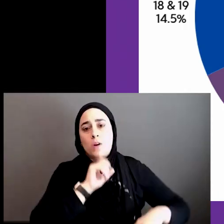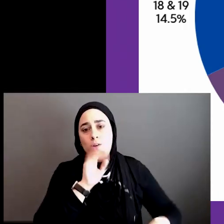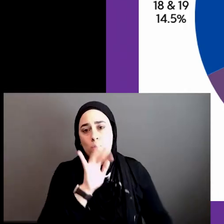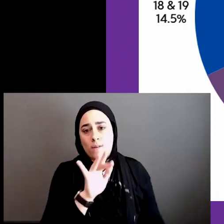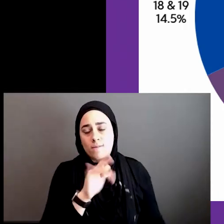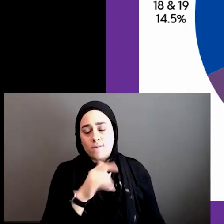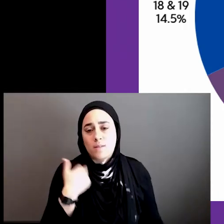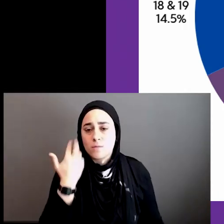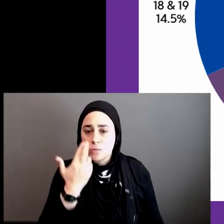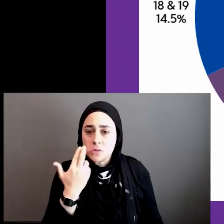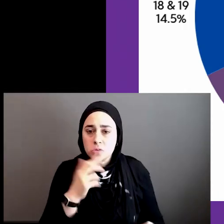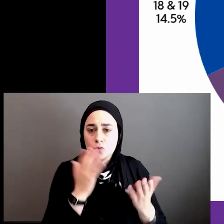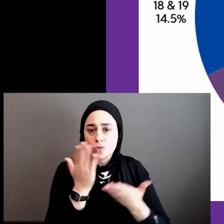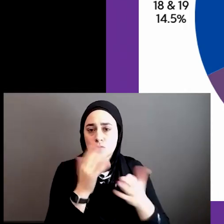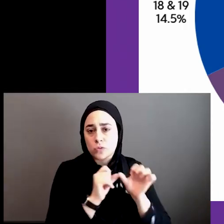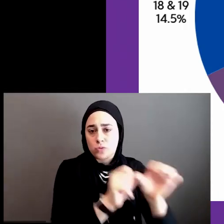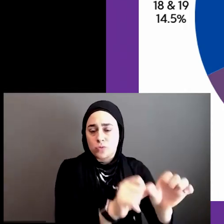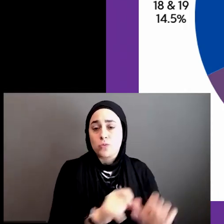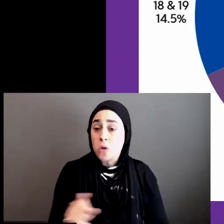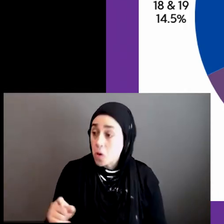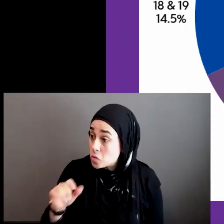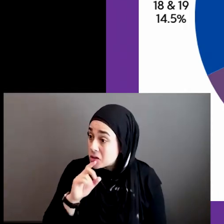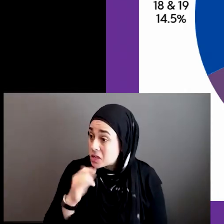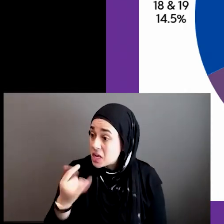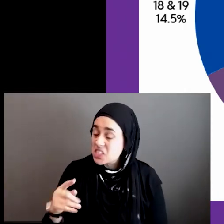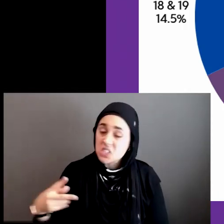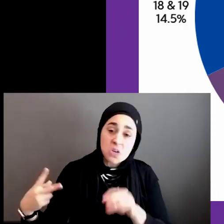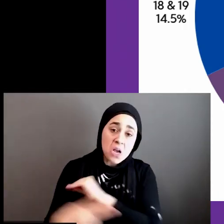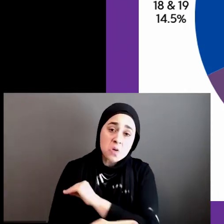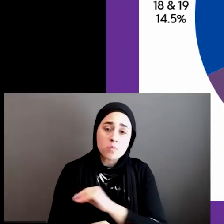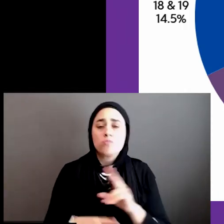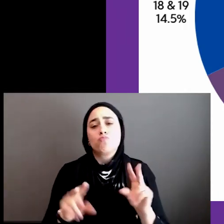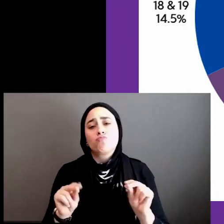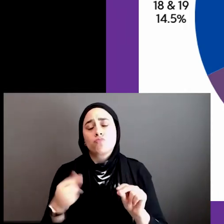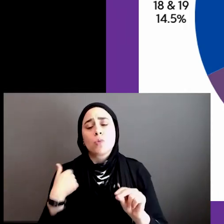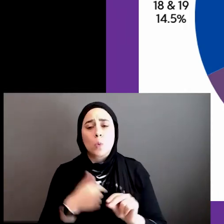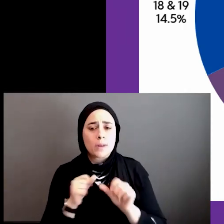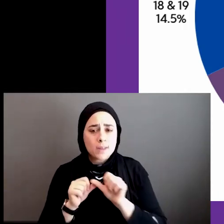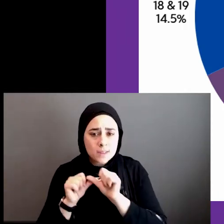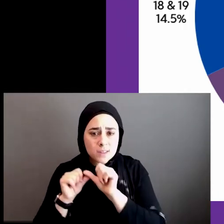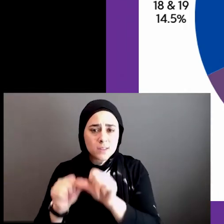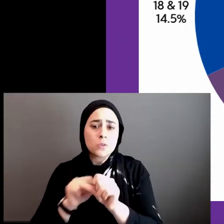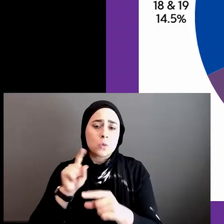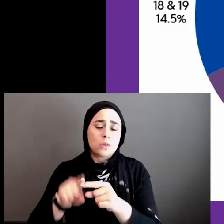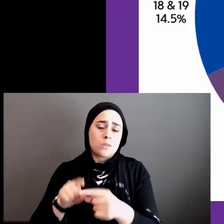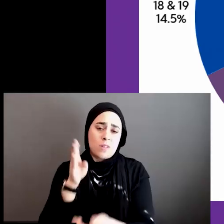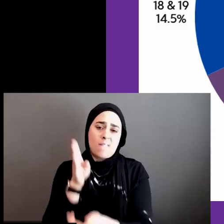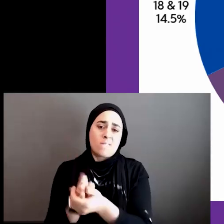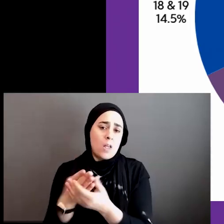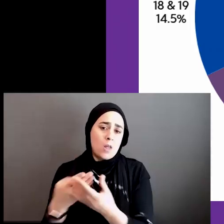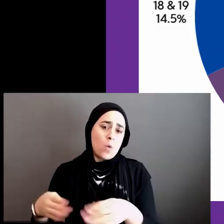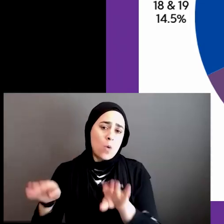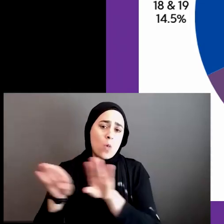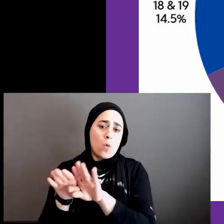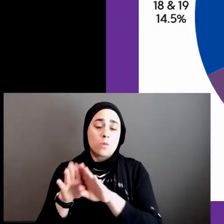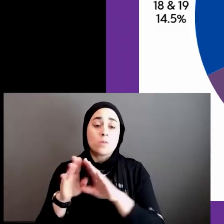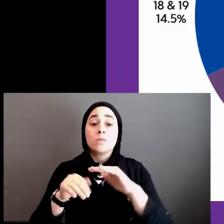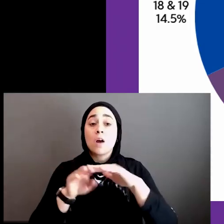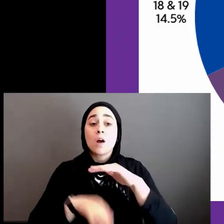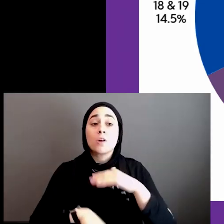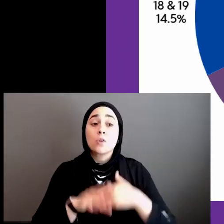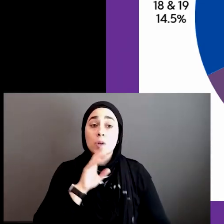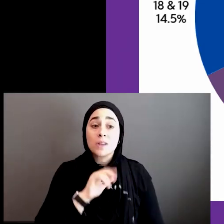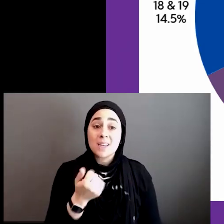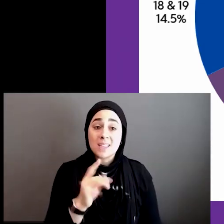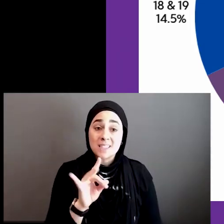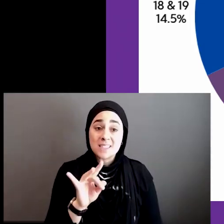turned 18, we're done. Like, we continue with the file as long as we need to complete it. But under 18, 68% of